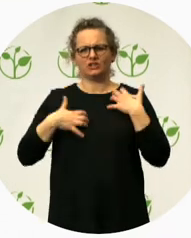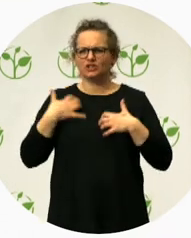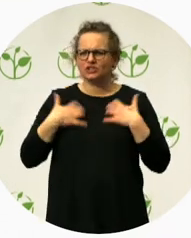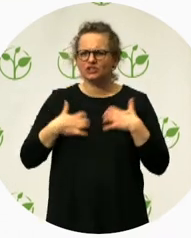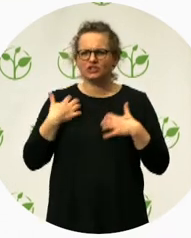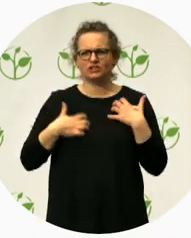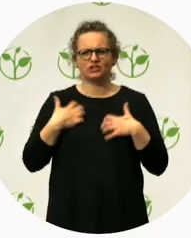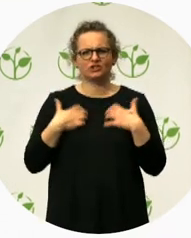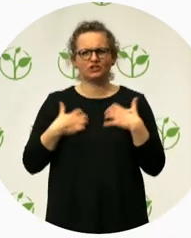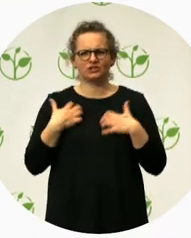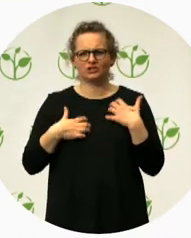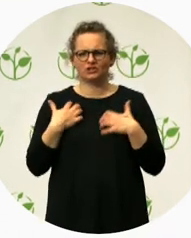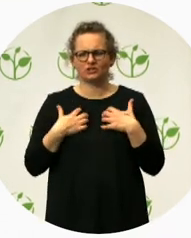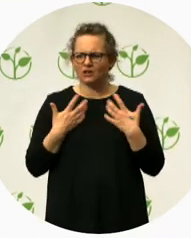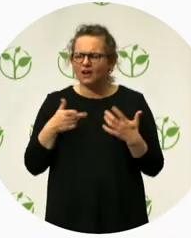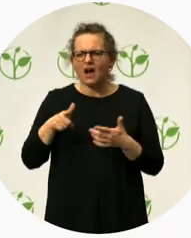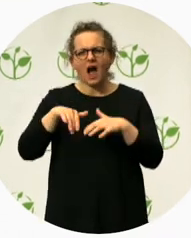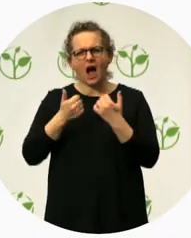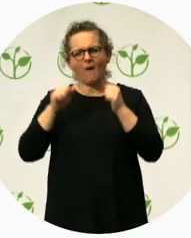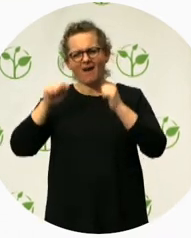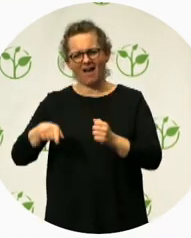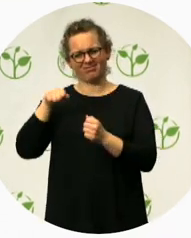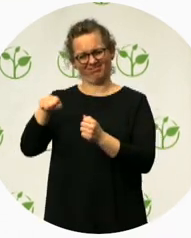towards open source, real-time, 3D